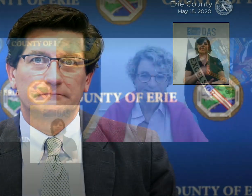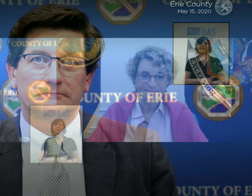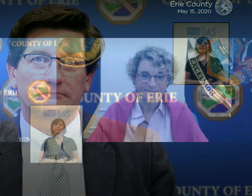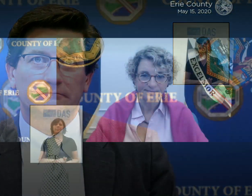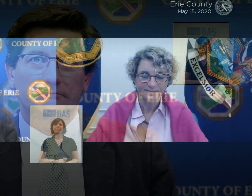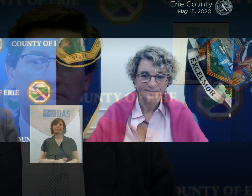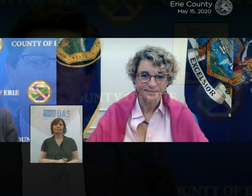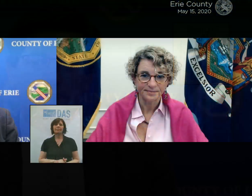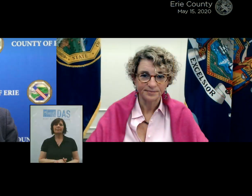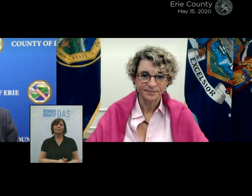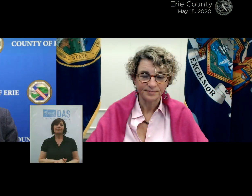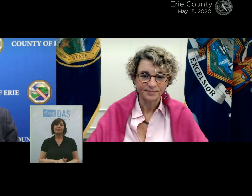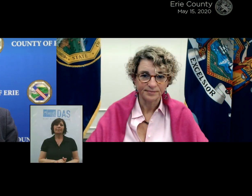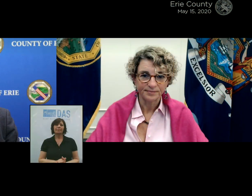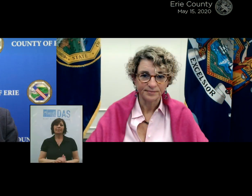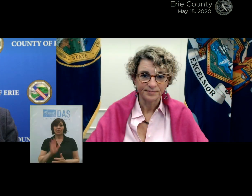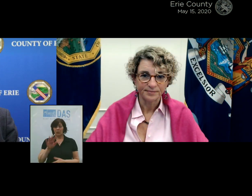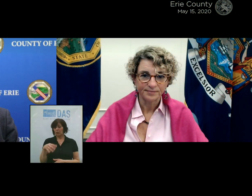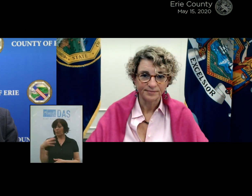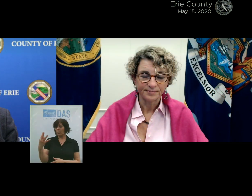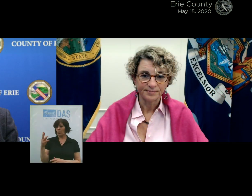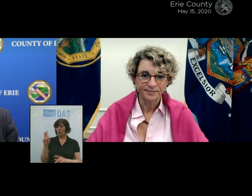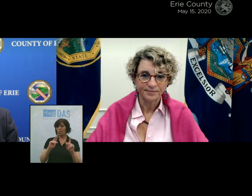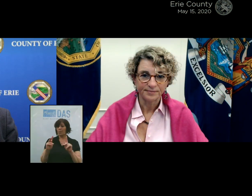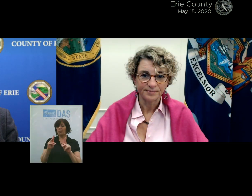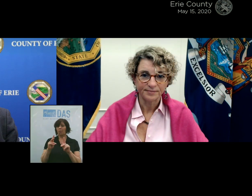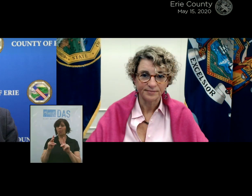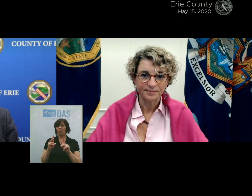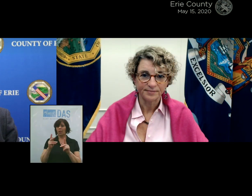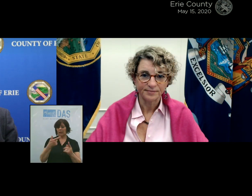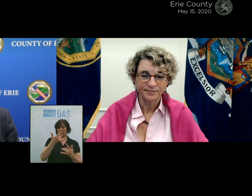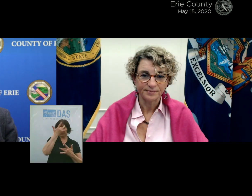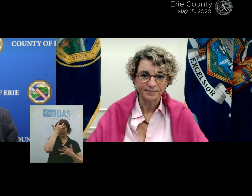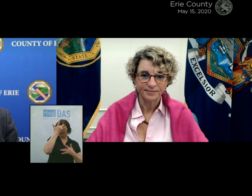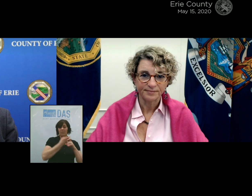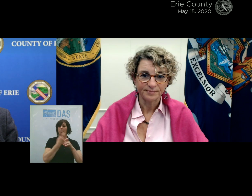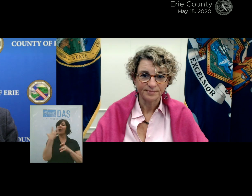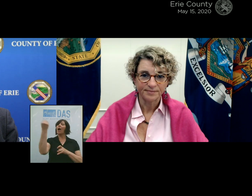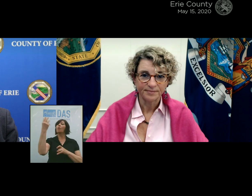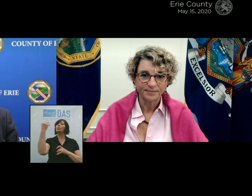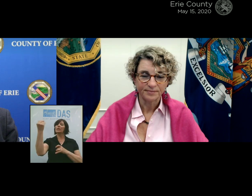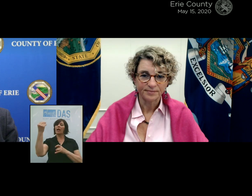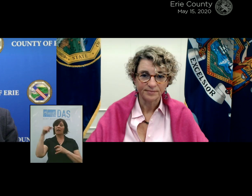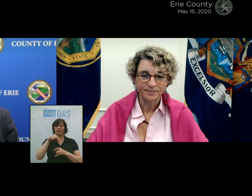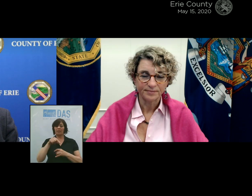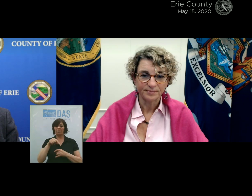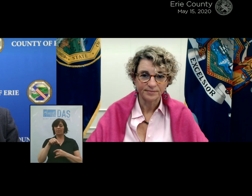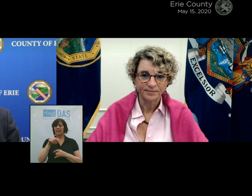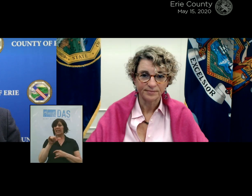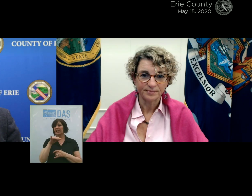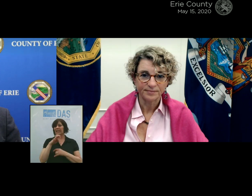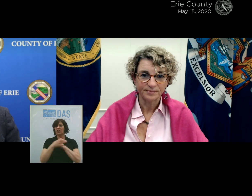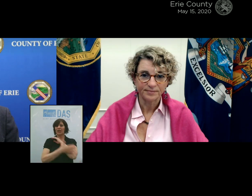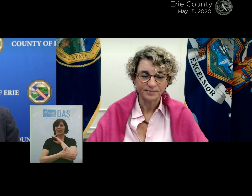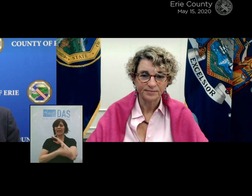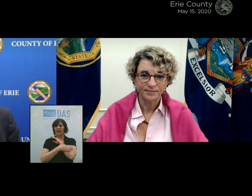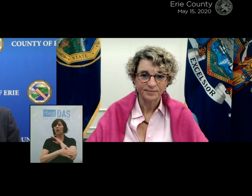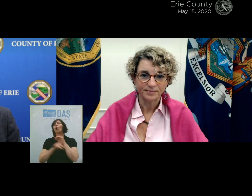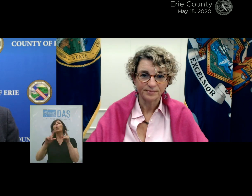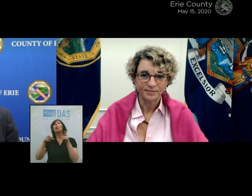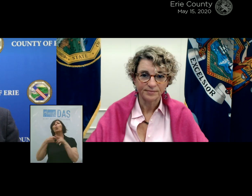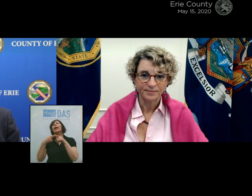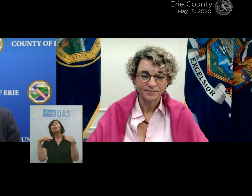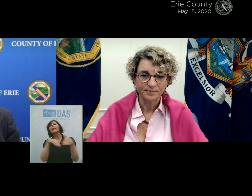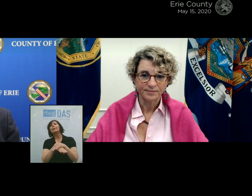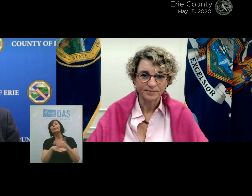Hi. So were the 4 people from outside of Western New York that you mentioned admitted to local who were admitted to local hospitals? When were they